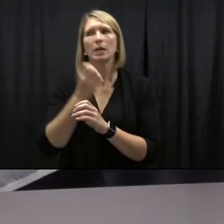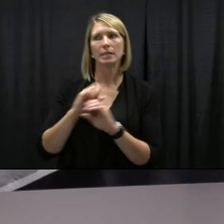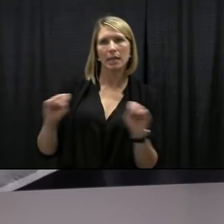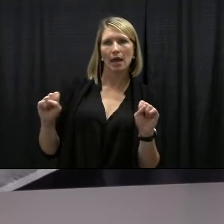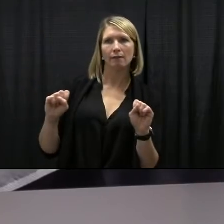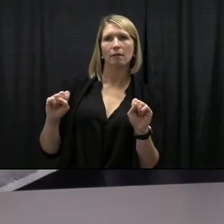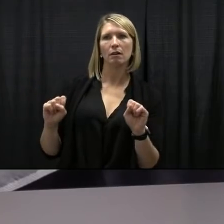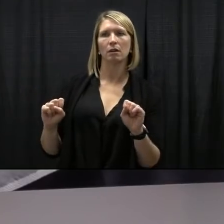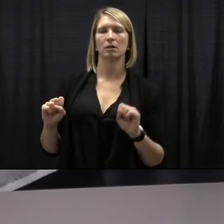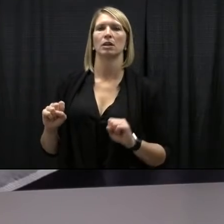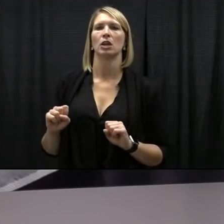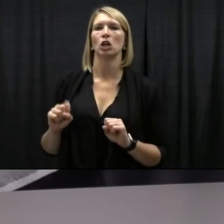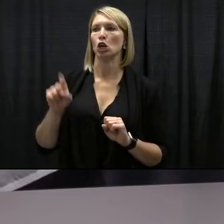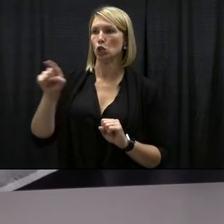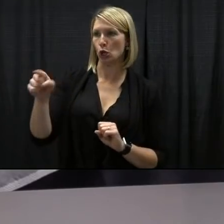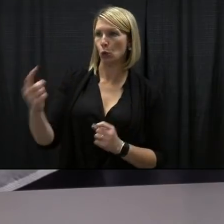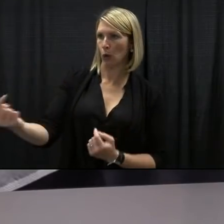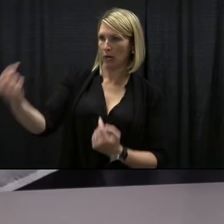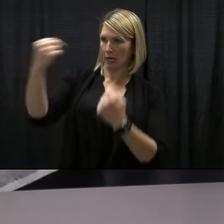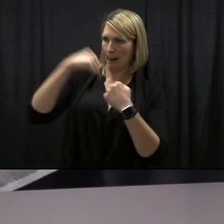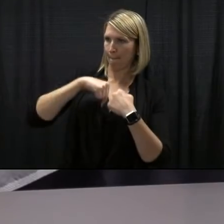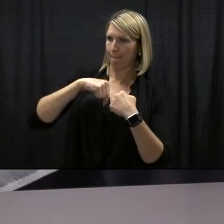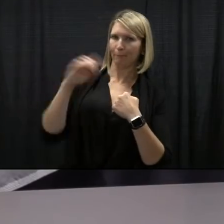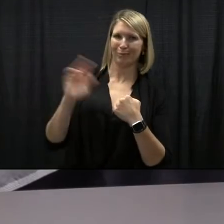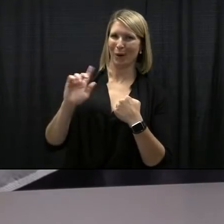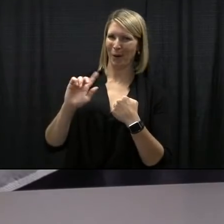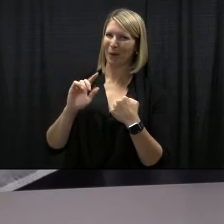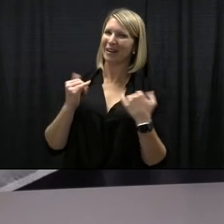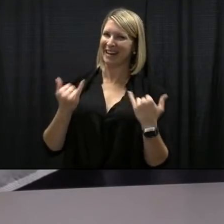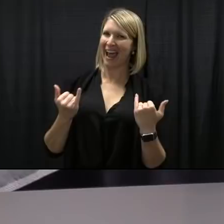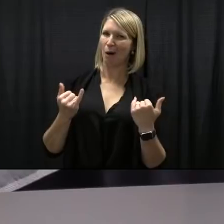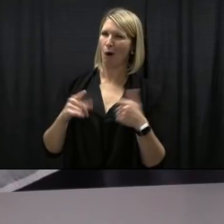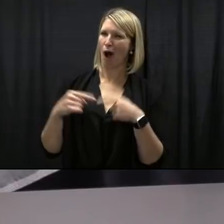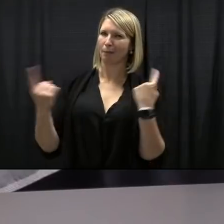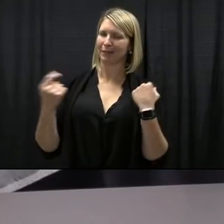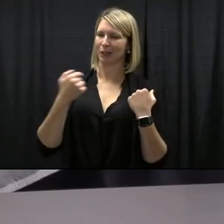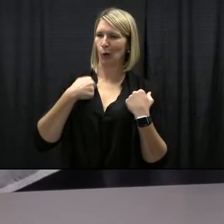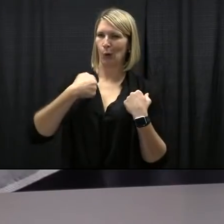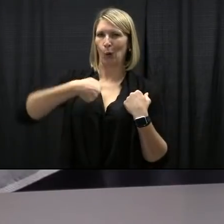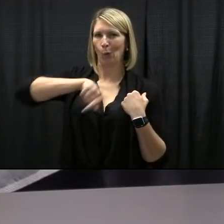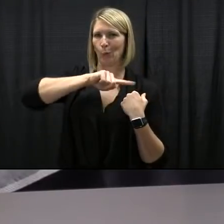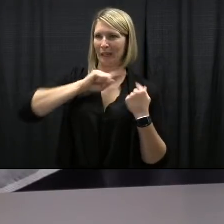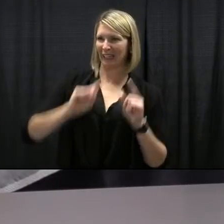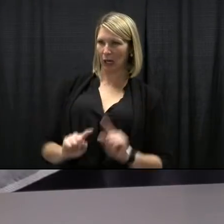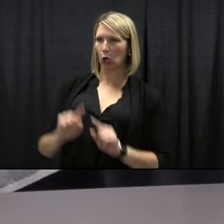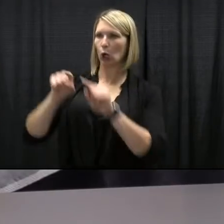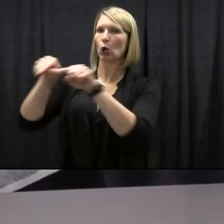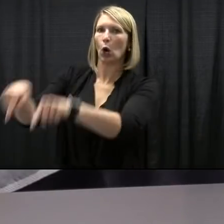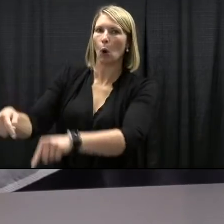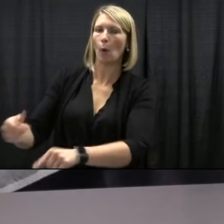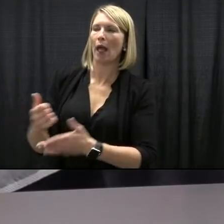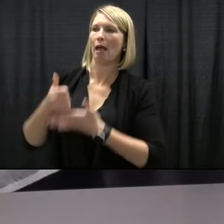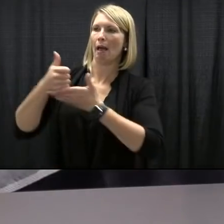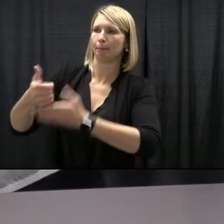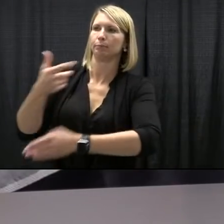to us, we're going to try to come to you in certain areas. And we have seen an uptake on some of those. So we're looking